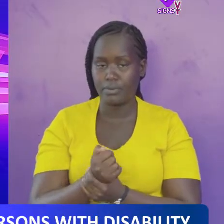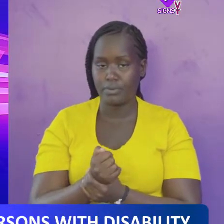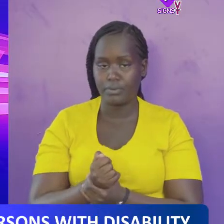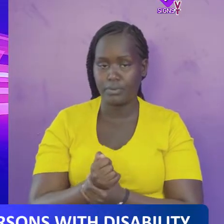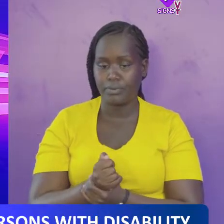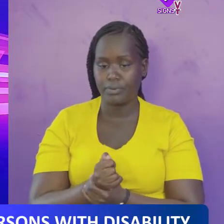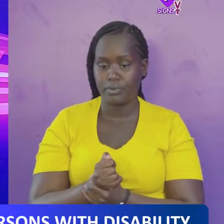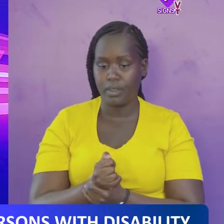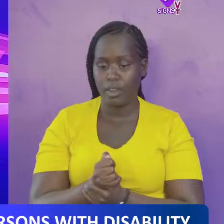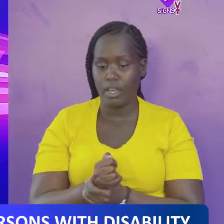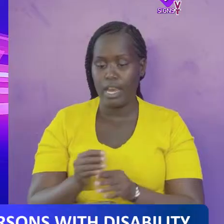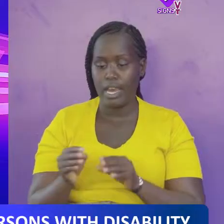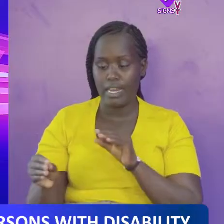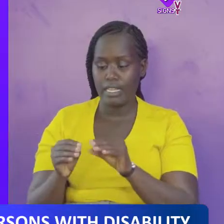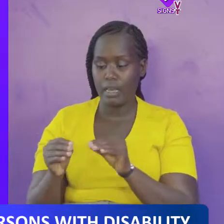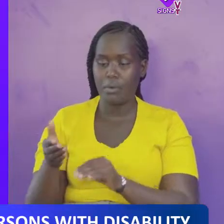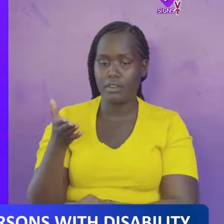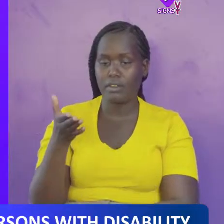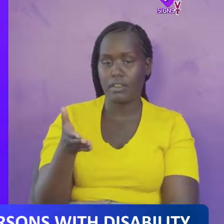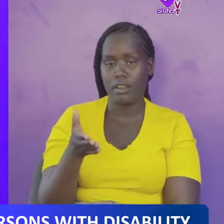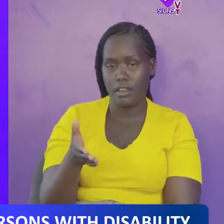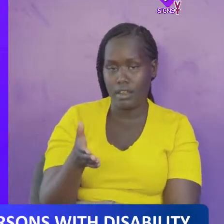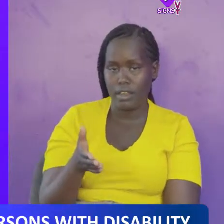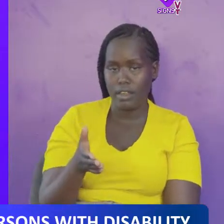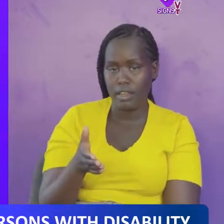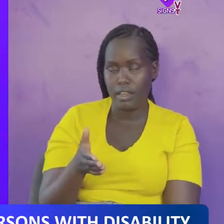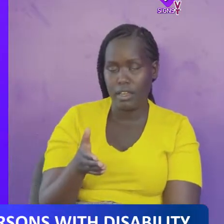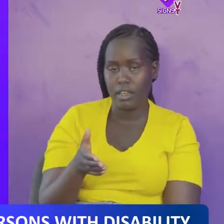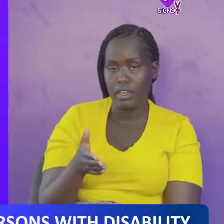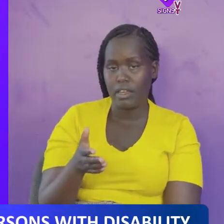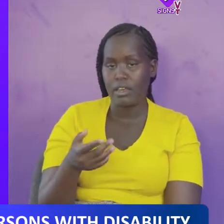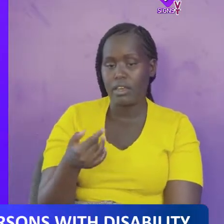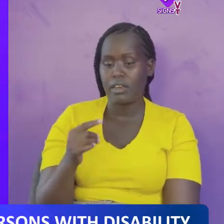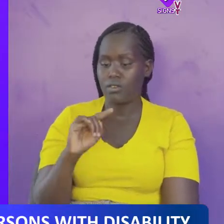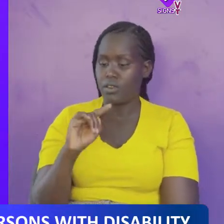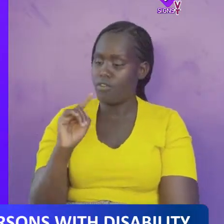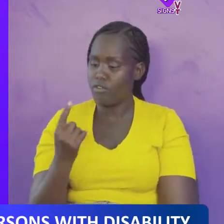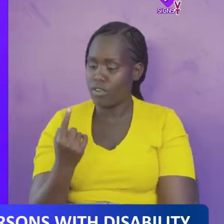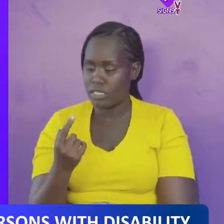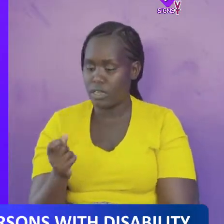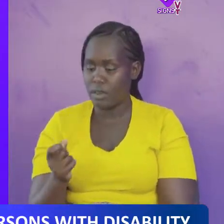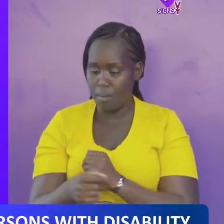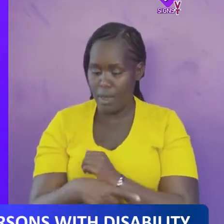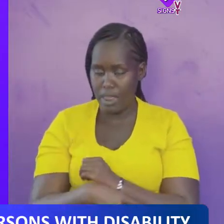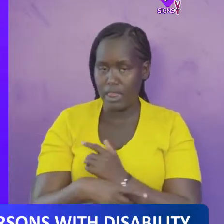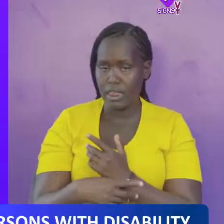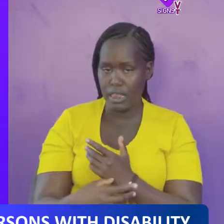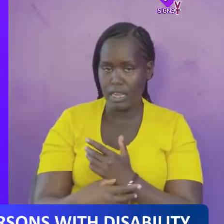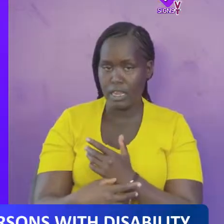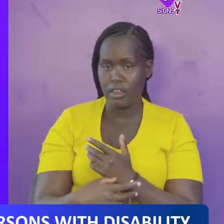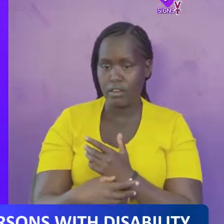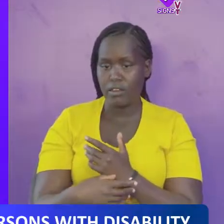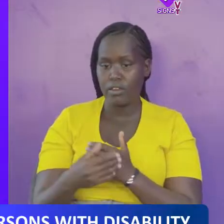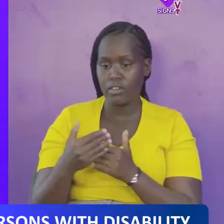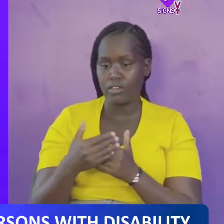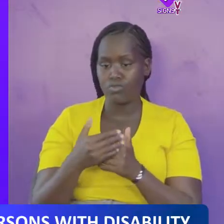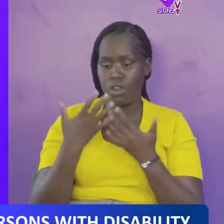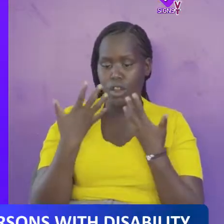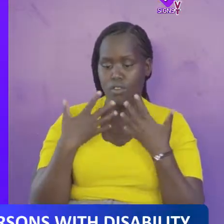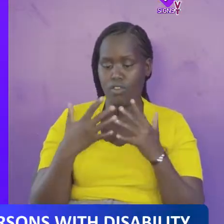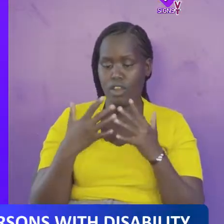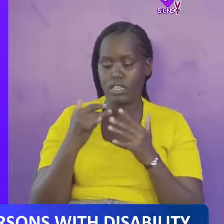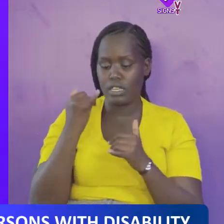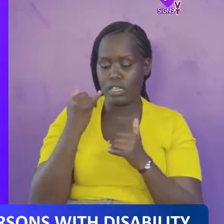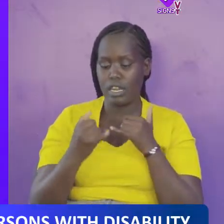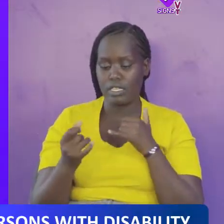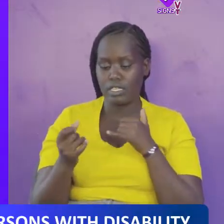Well, disability is there. Right. I think it was there with the first man, and it will end with the last man. It's